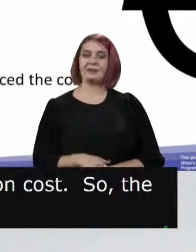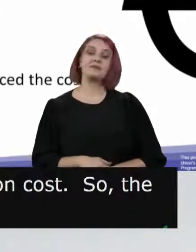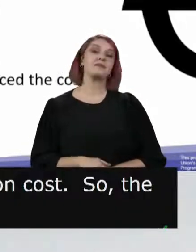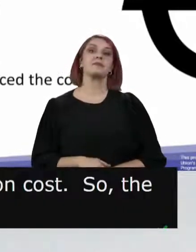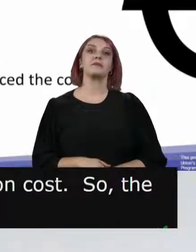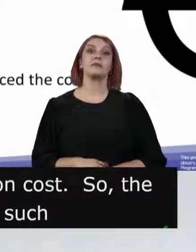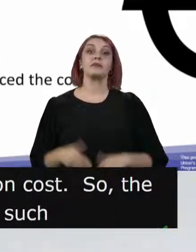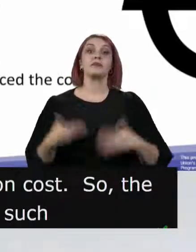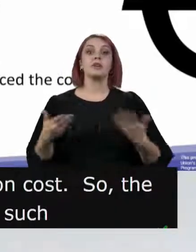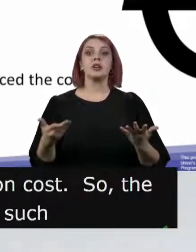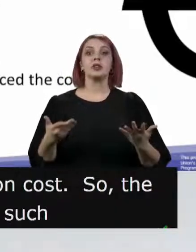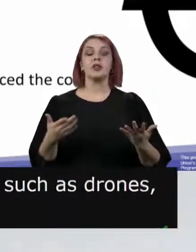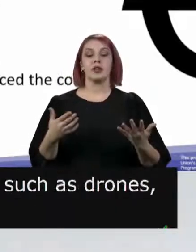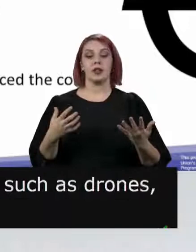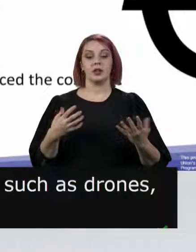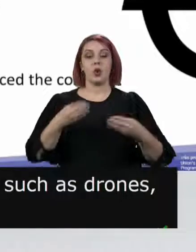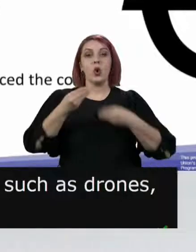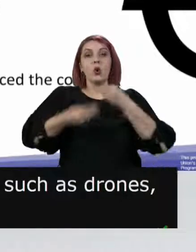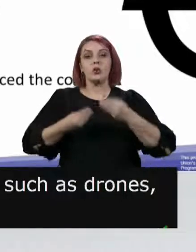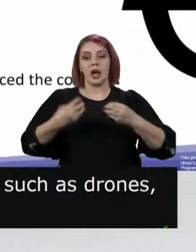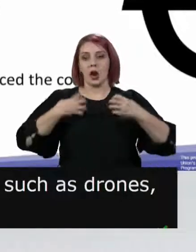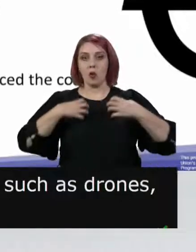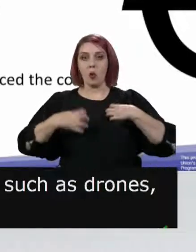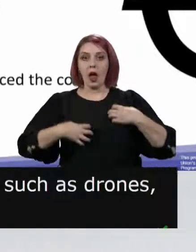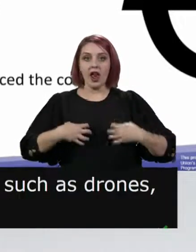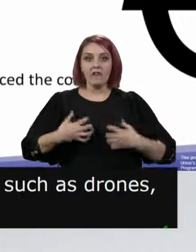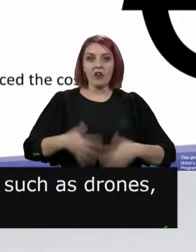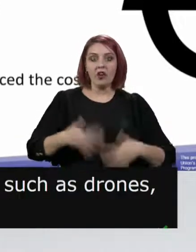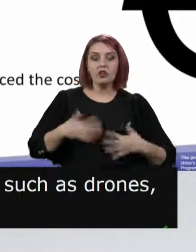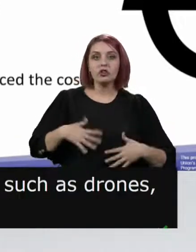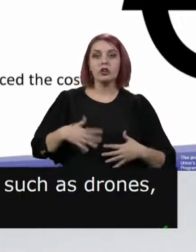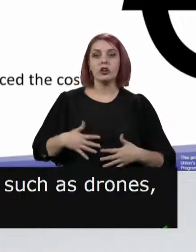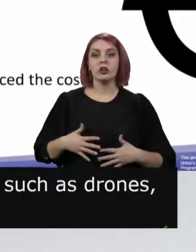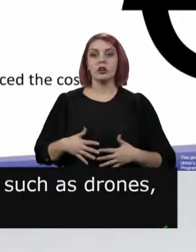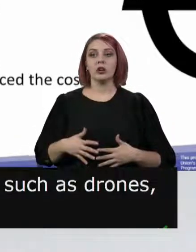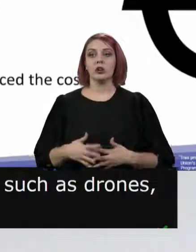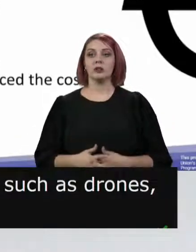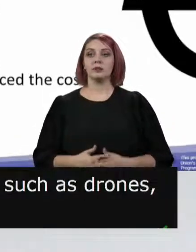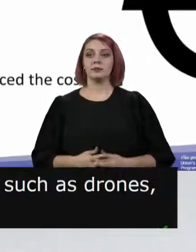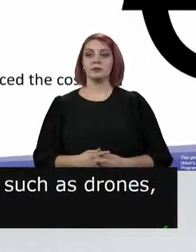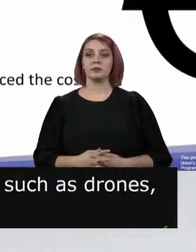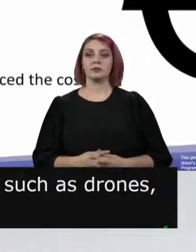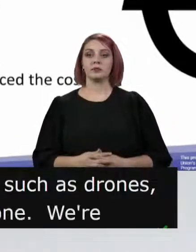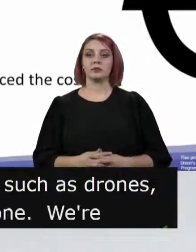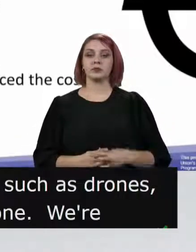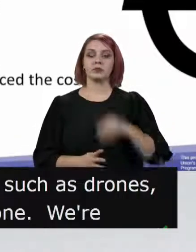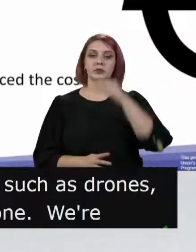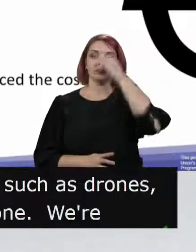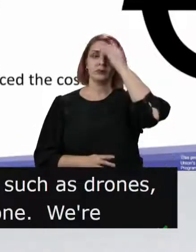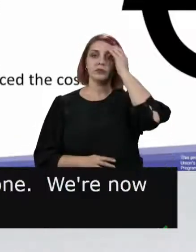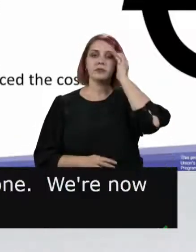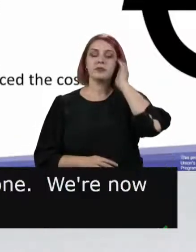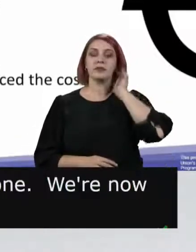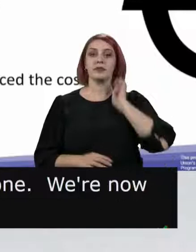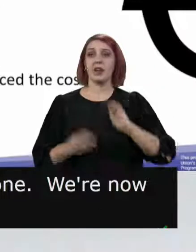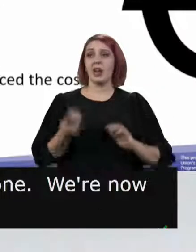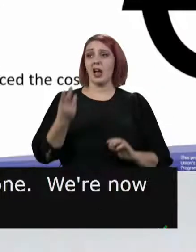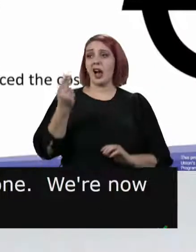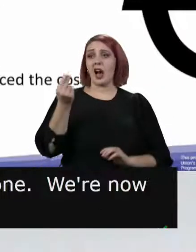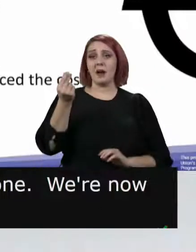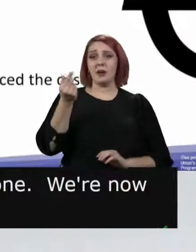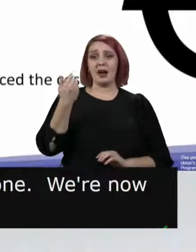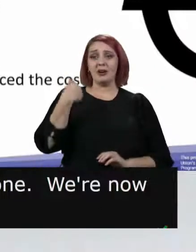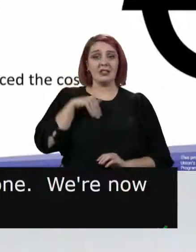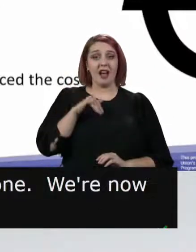much of the development cost has already been done. We're now into implementation and designing for a particular